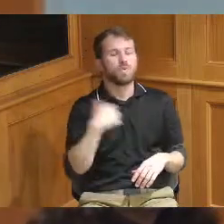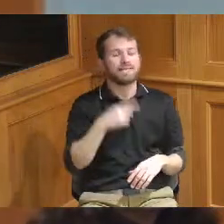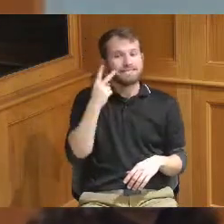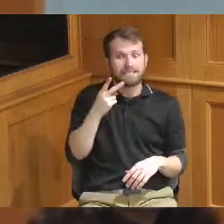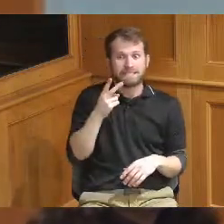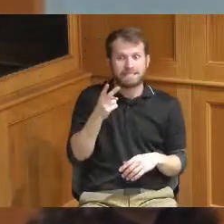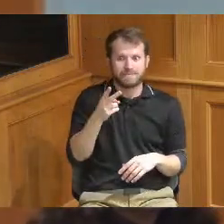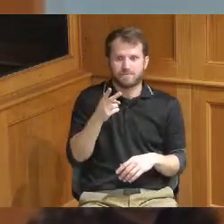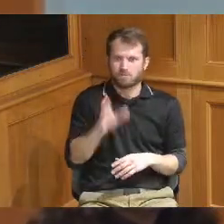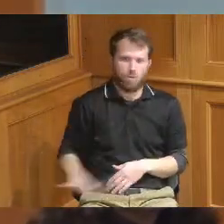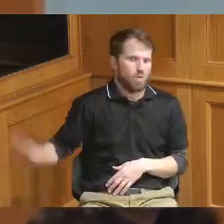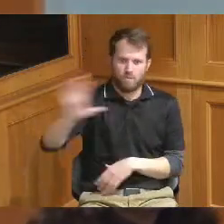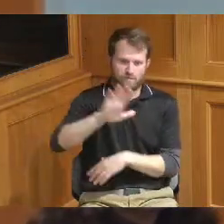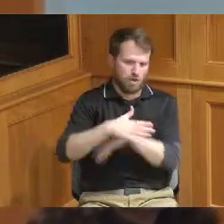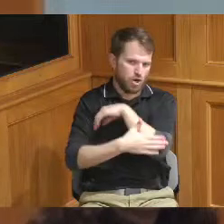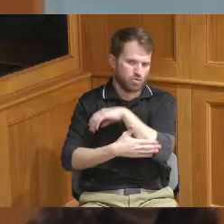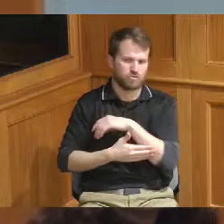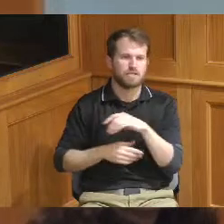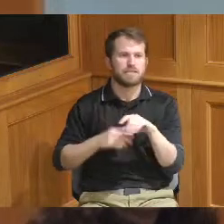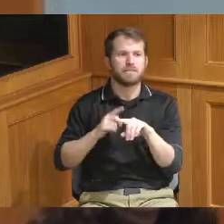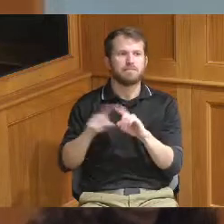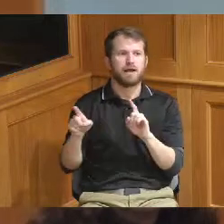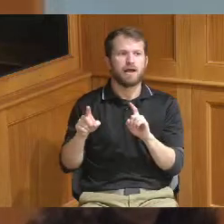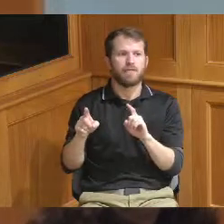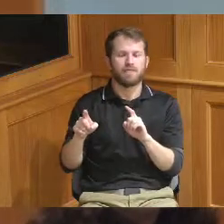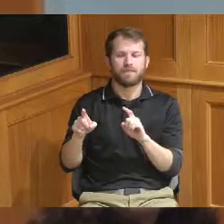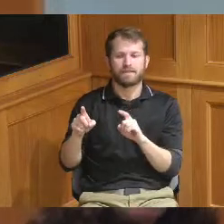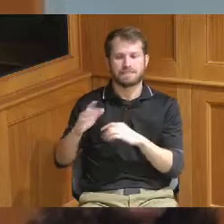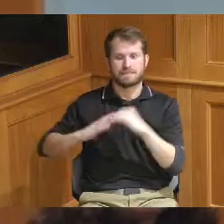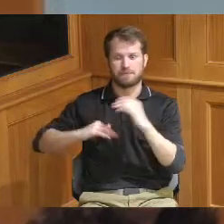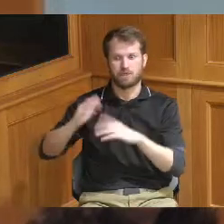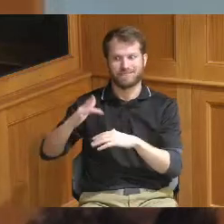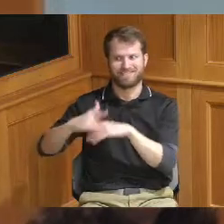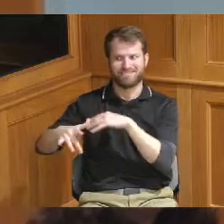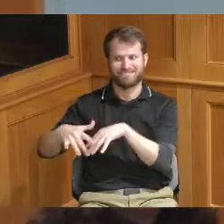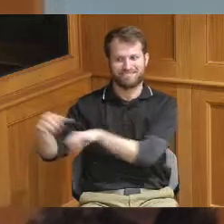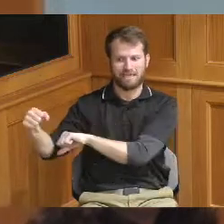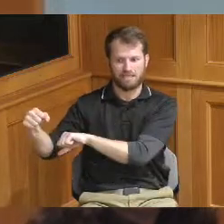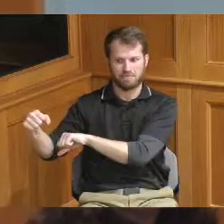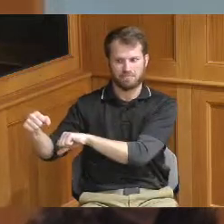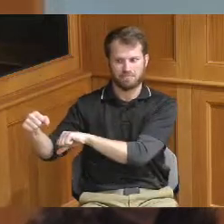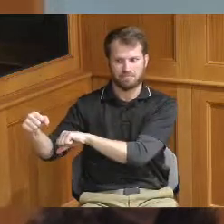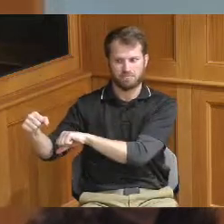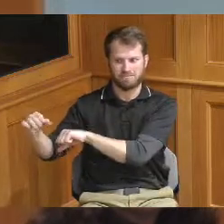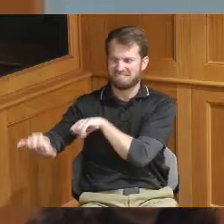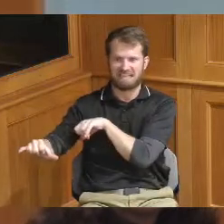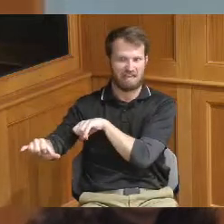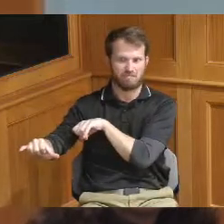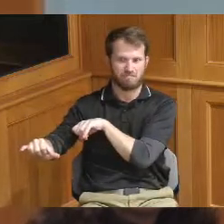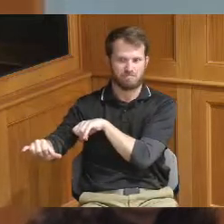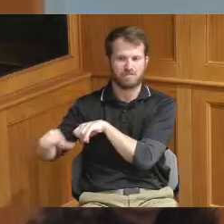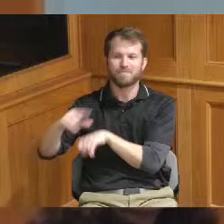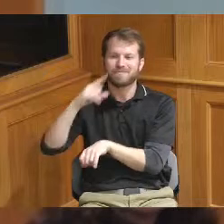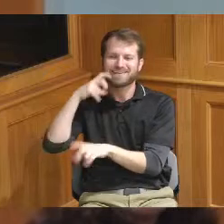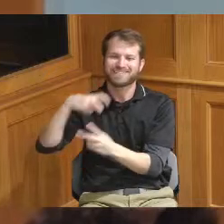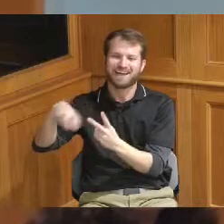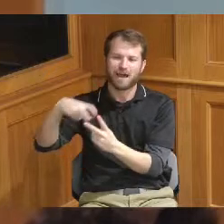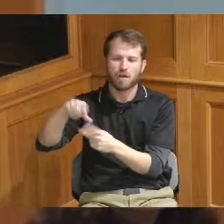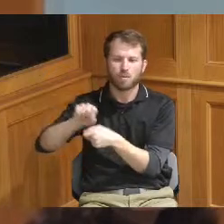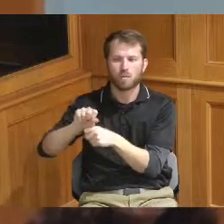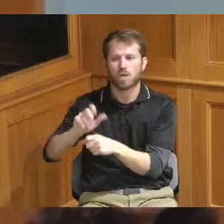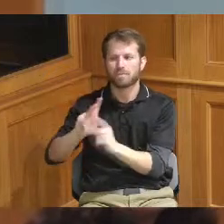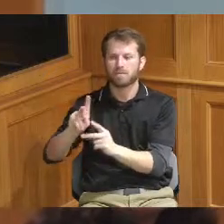locally. When a lot of these office buildings are going vacant, they're staying vacant. They're not getting filled back up. That's partly because of hybrid work, and a lot of people are working at